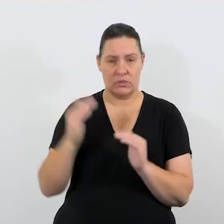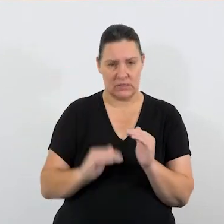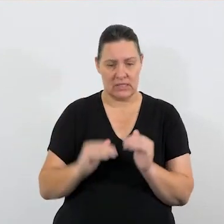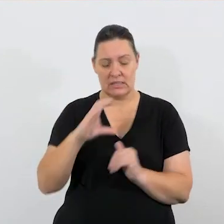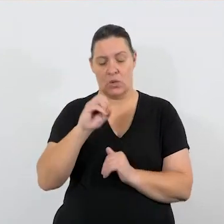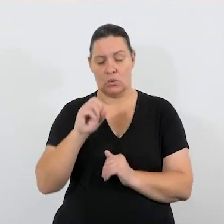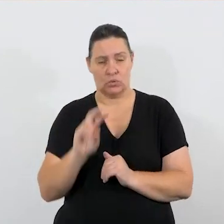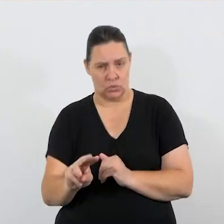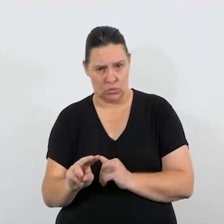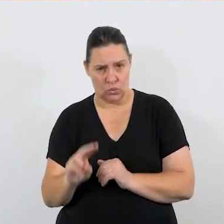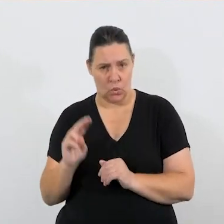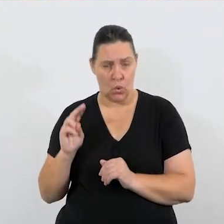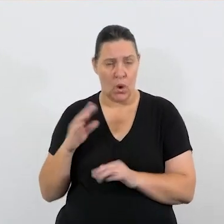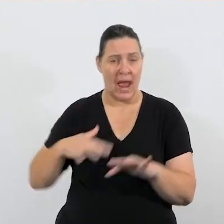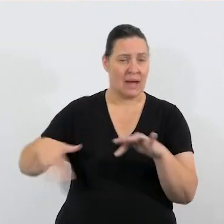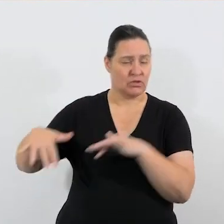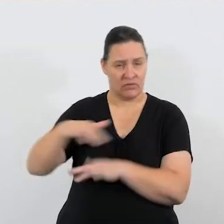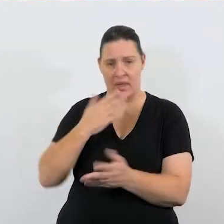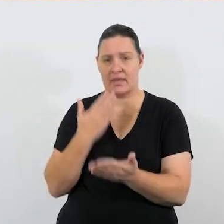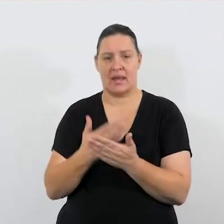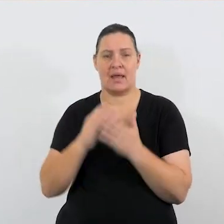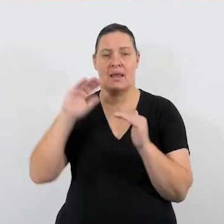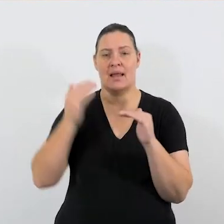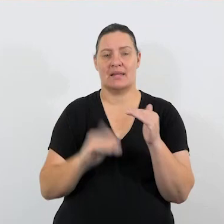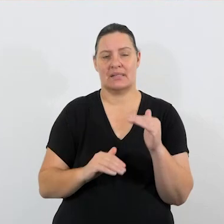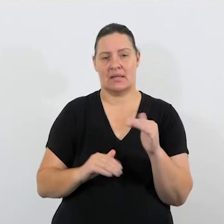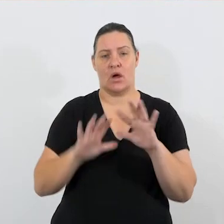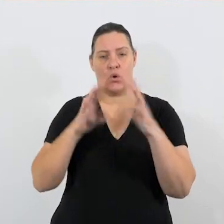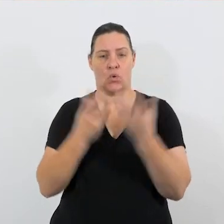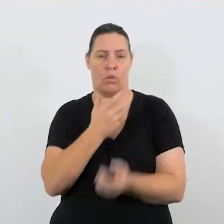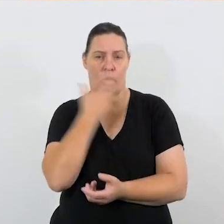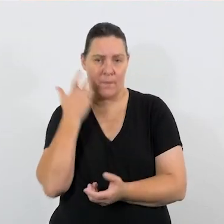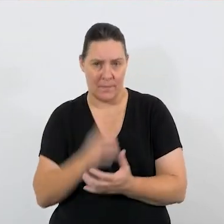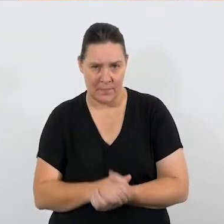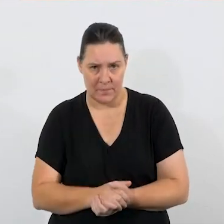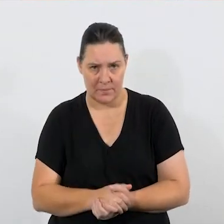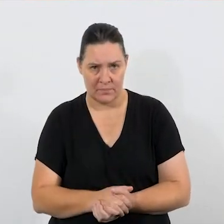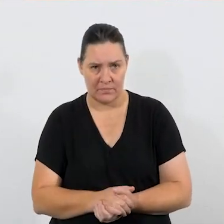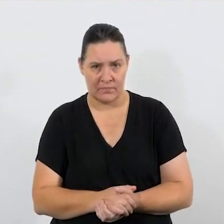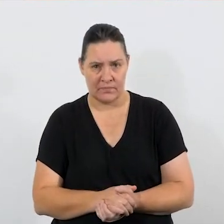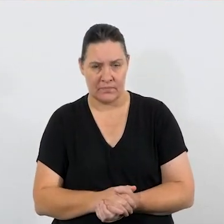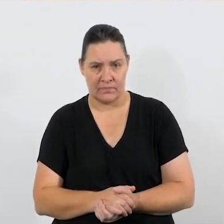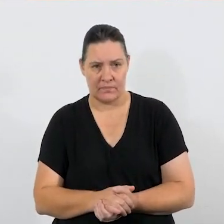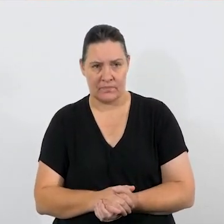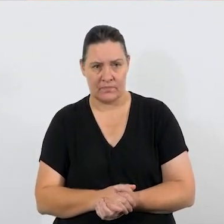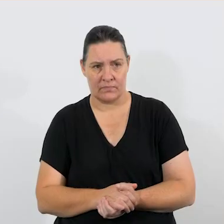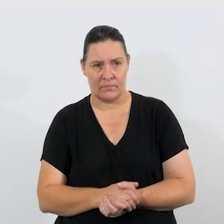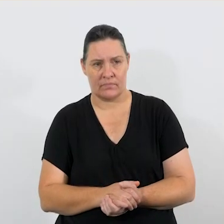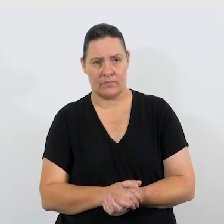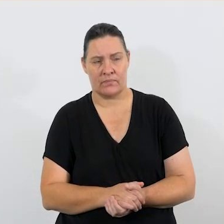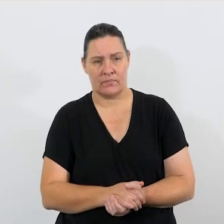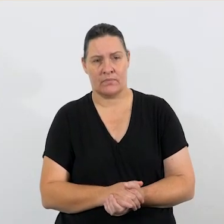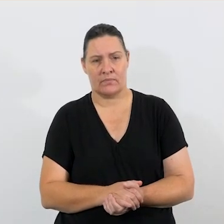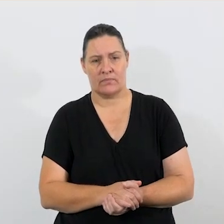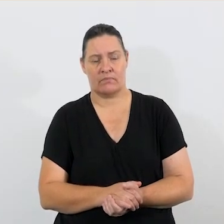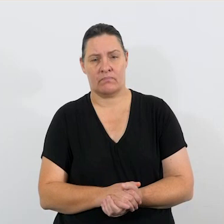reduce the amount of carbon dioxide in the atmosphere, then we can reduce the issue of global warming. Okay. Then what else can